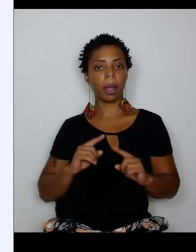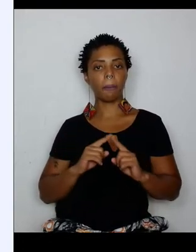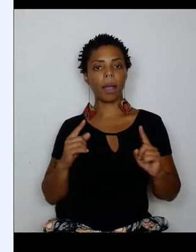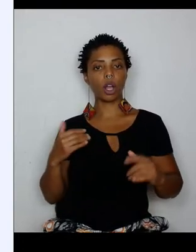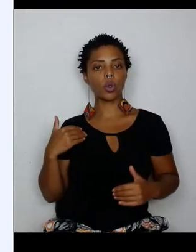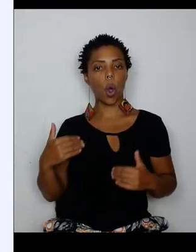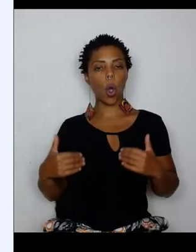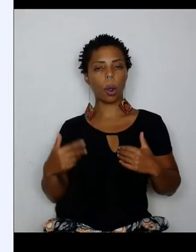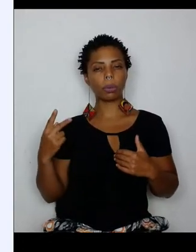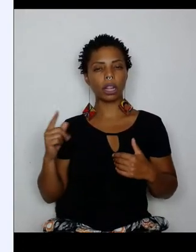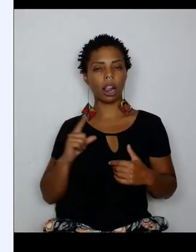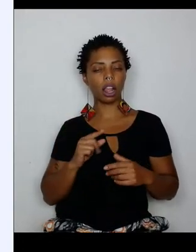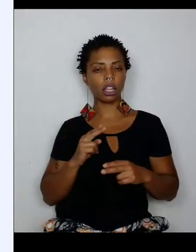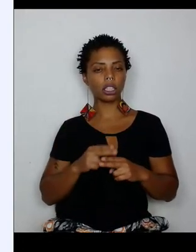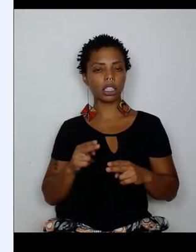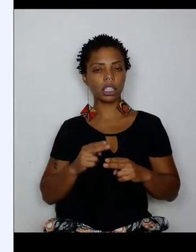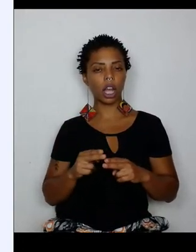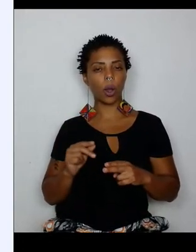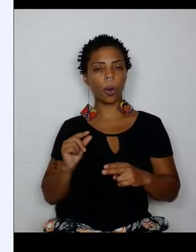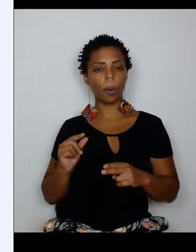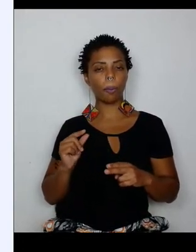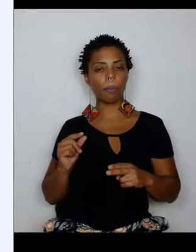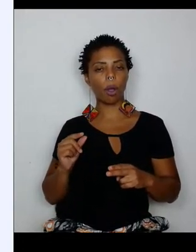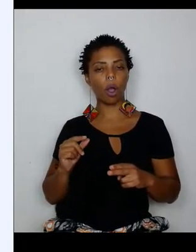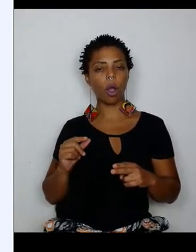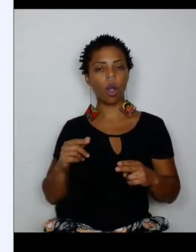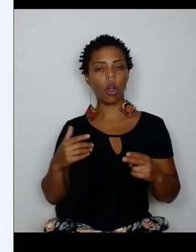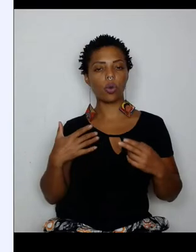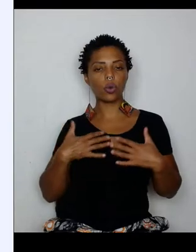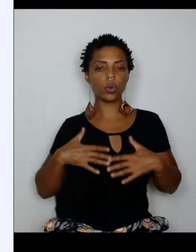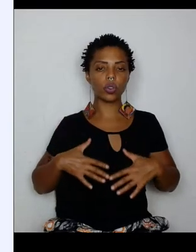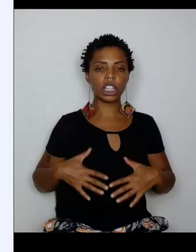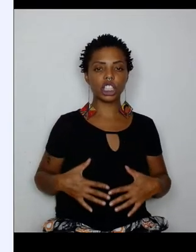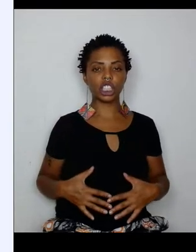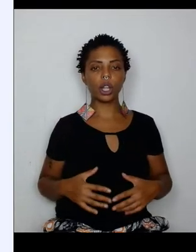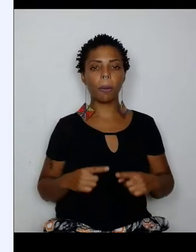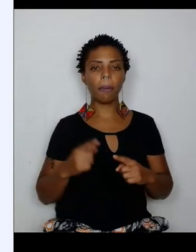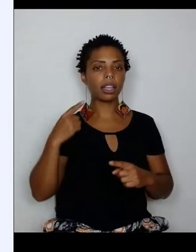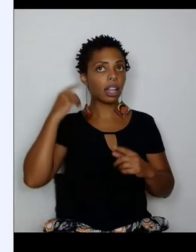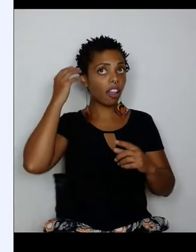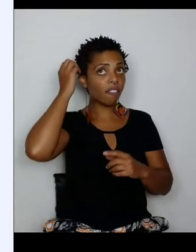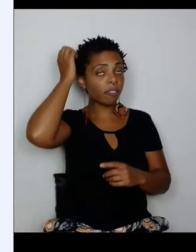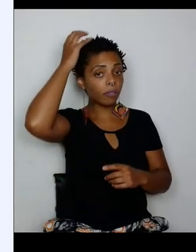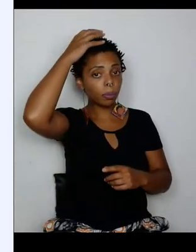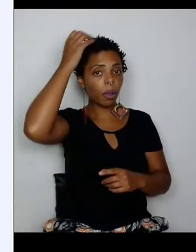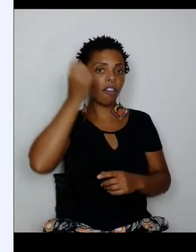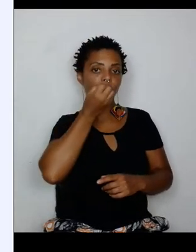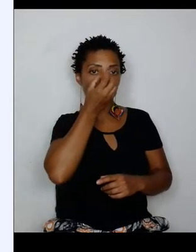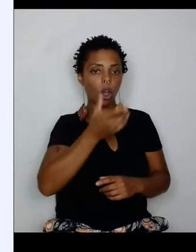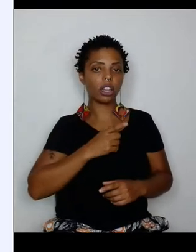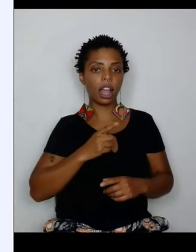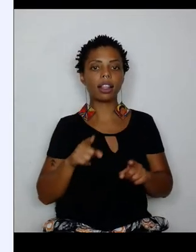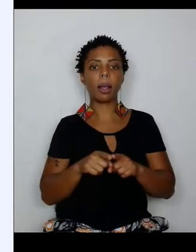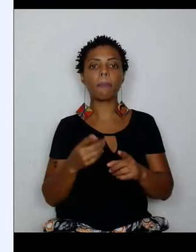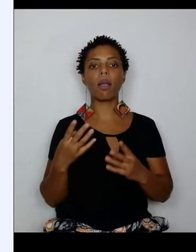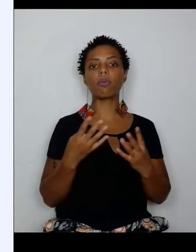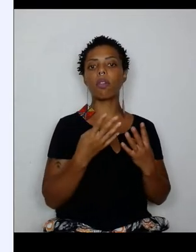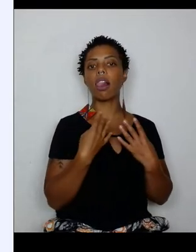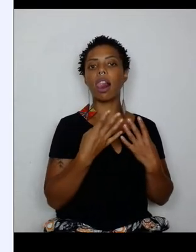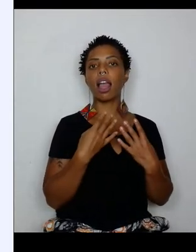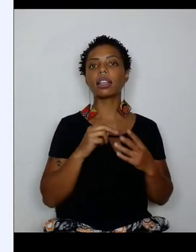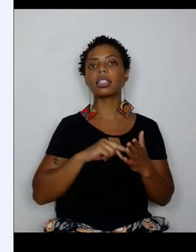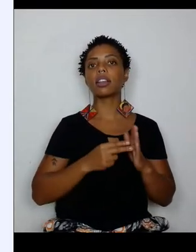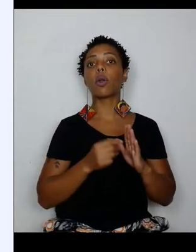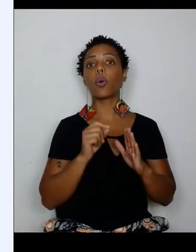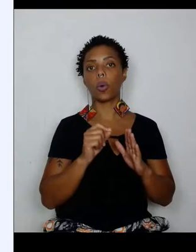dress she wears flowers in her hair and carries a fan a traditional emblem of family rank and authority